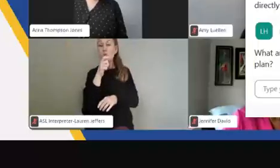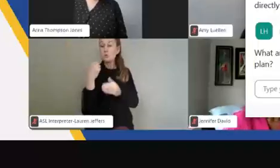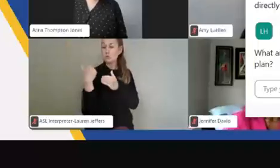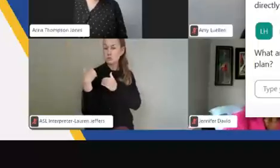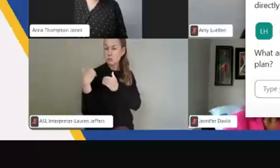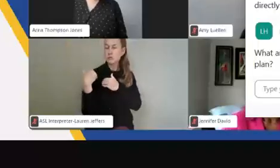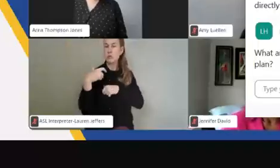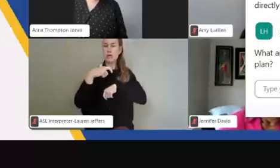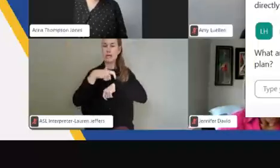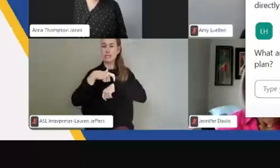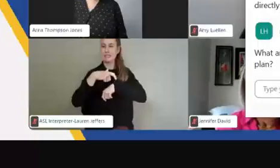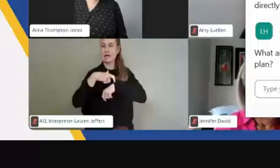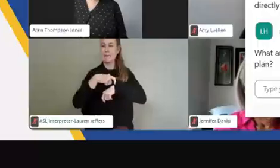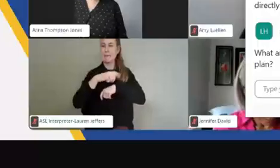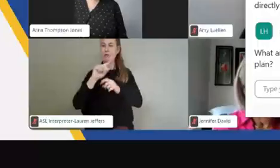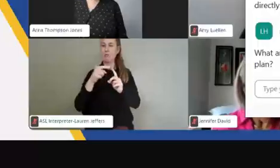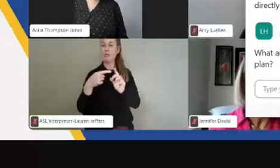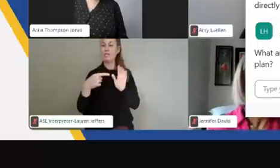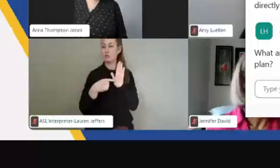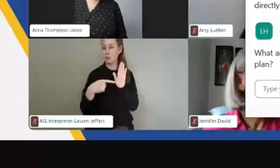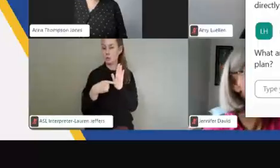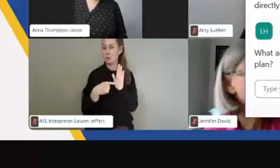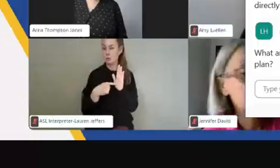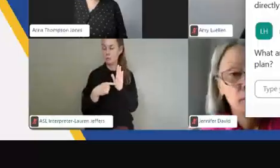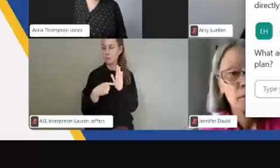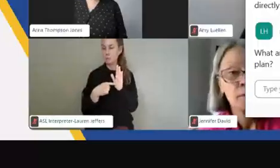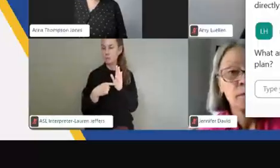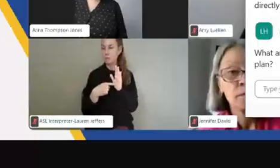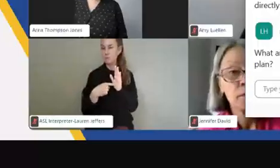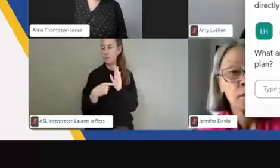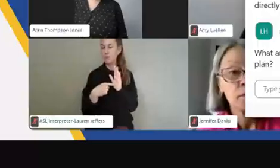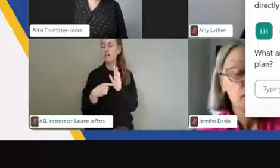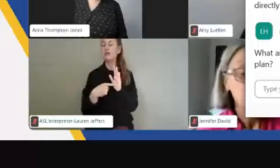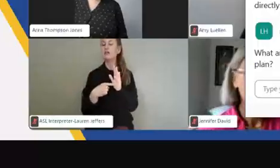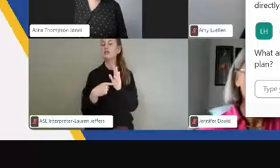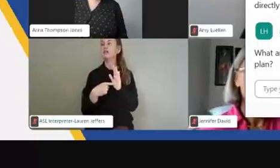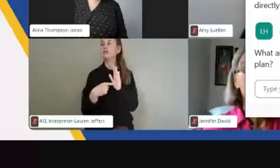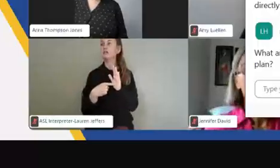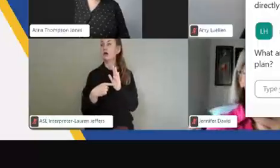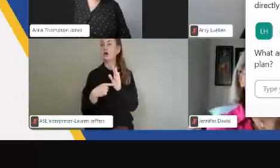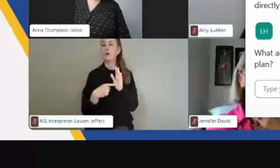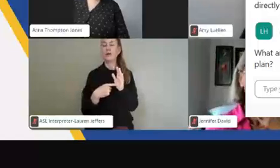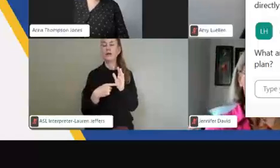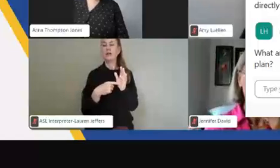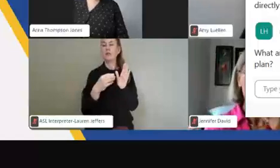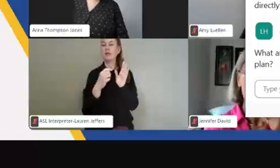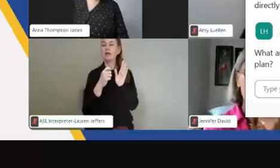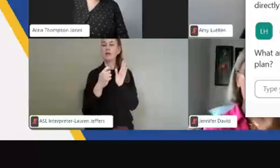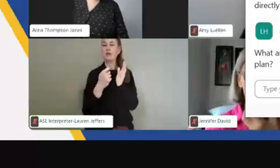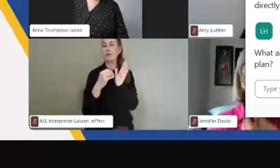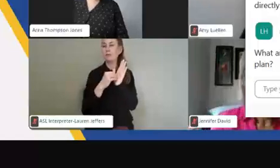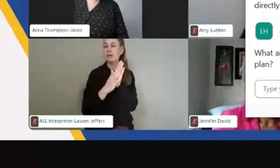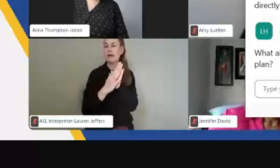time frame for which that is due. And then what we did is we keyed each one for if we're on track, if it